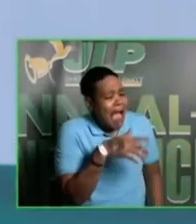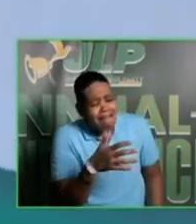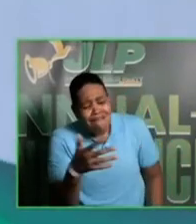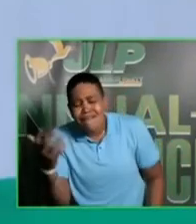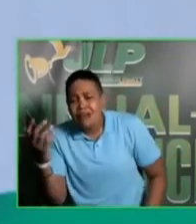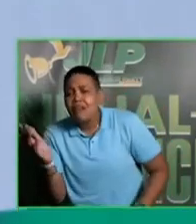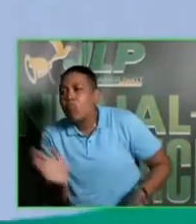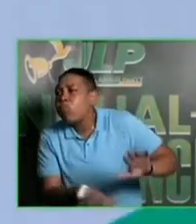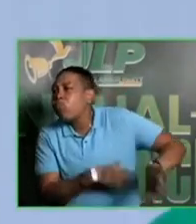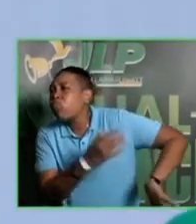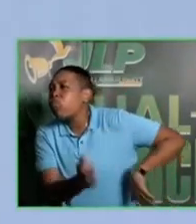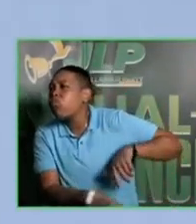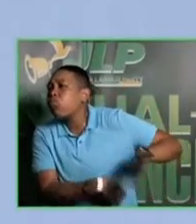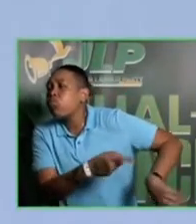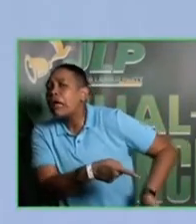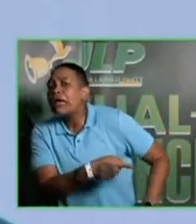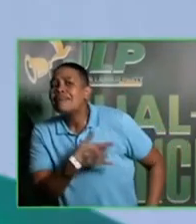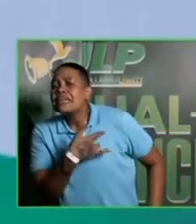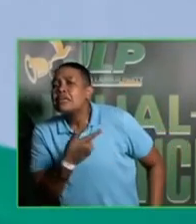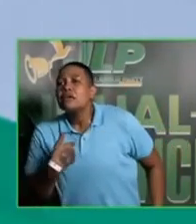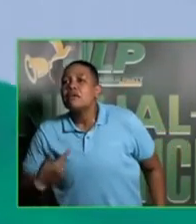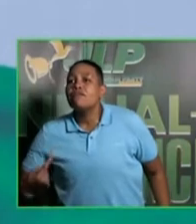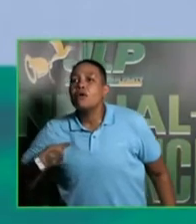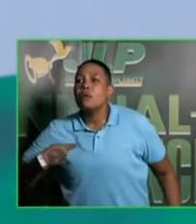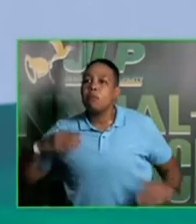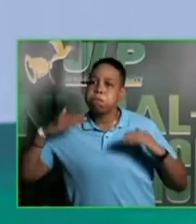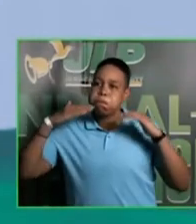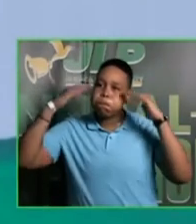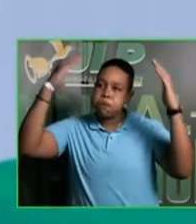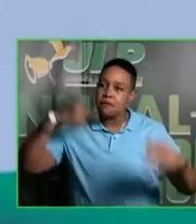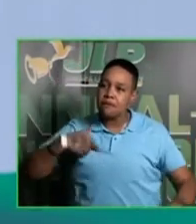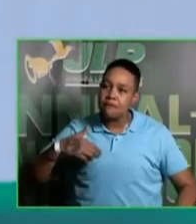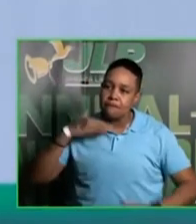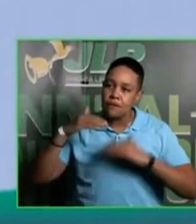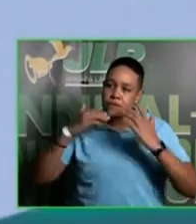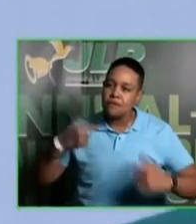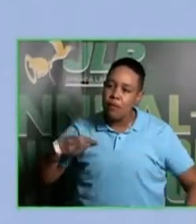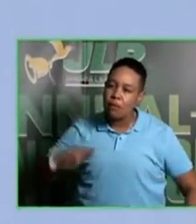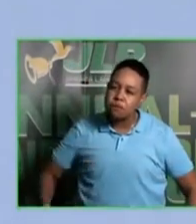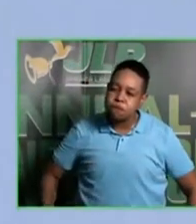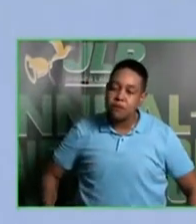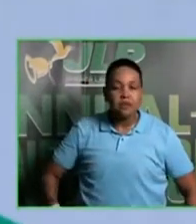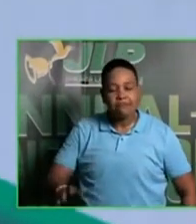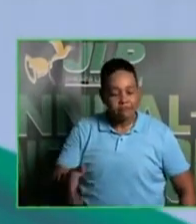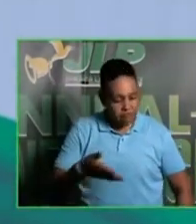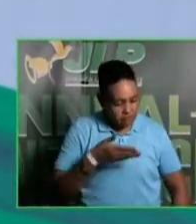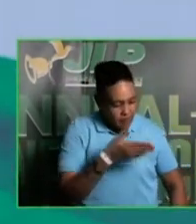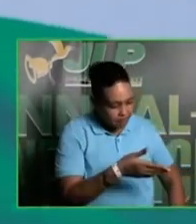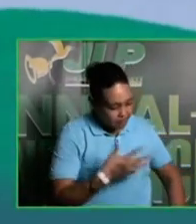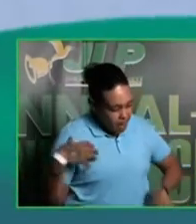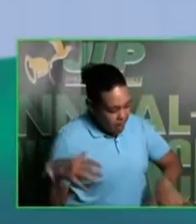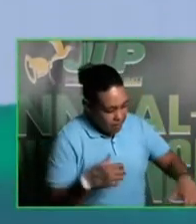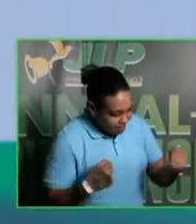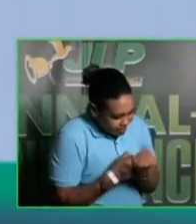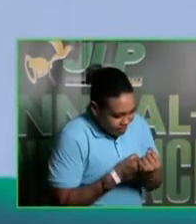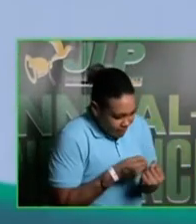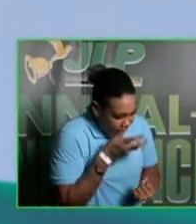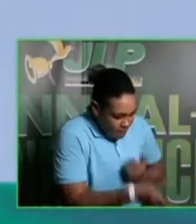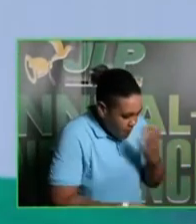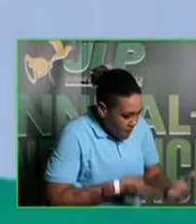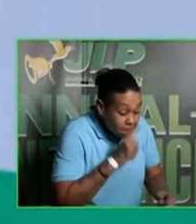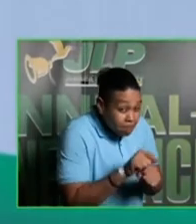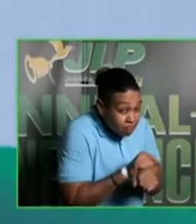out, those that feel frustrated, we are going to be active and strong in ensuring